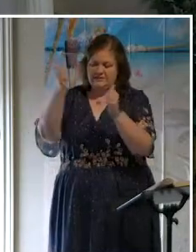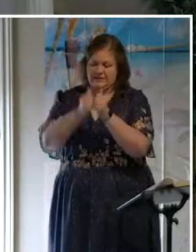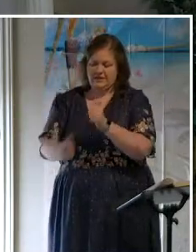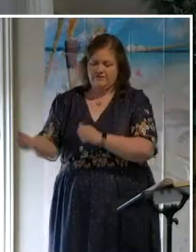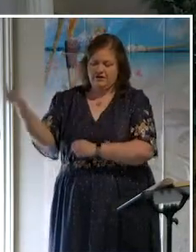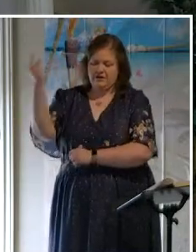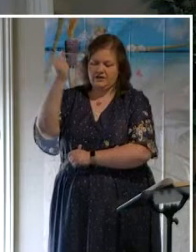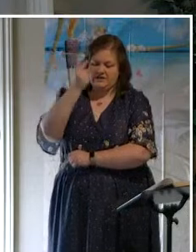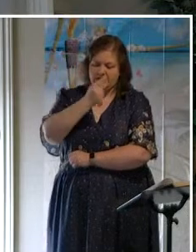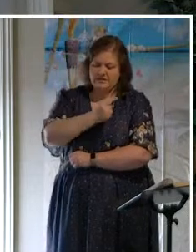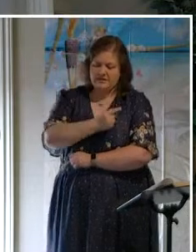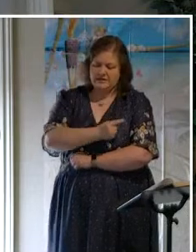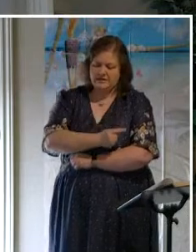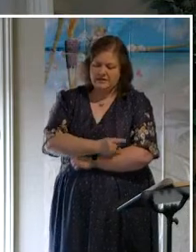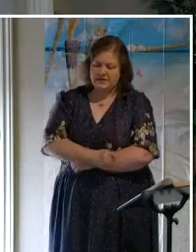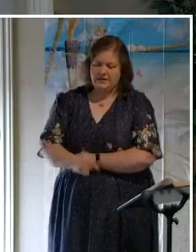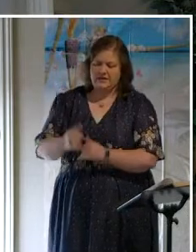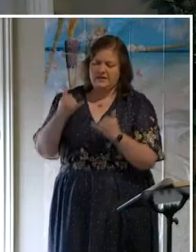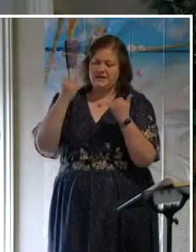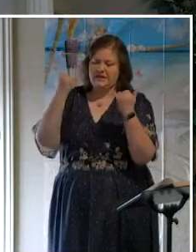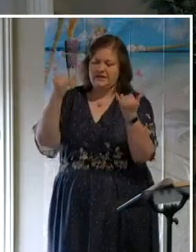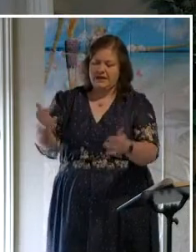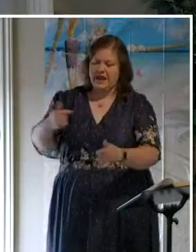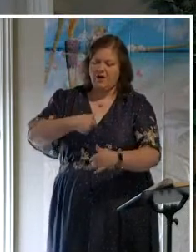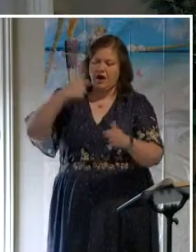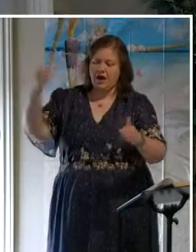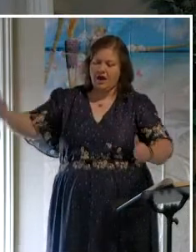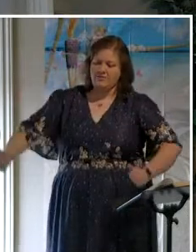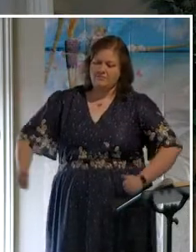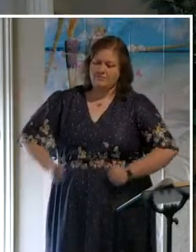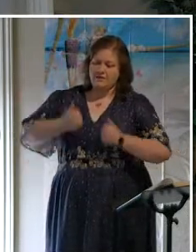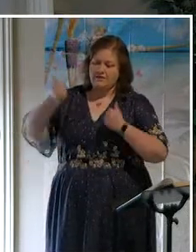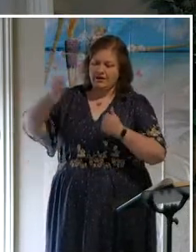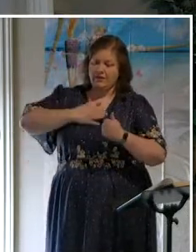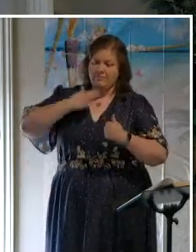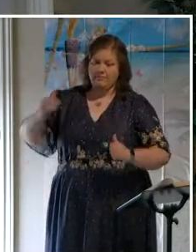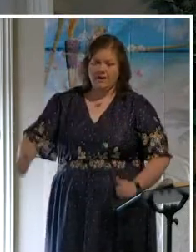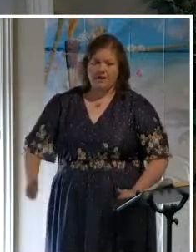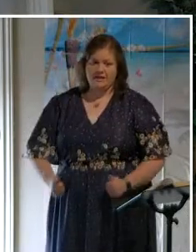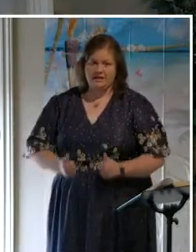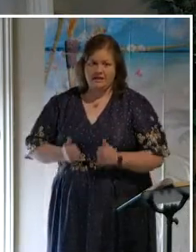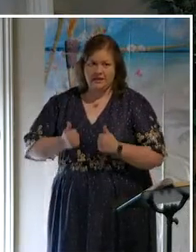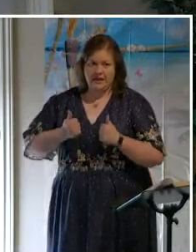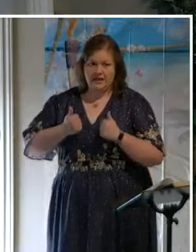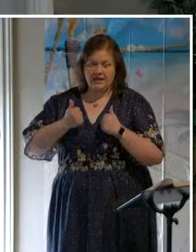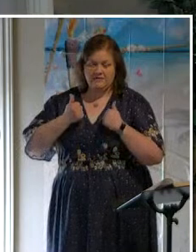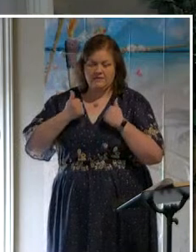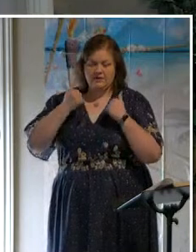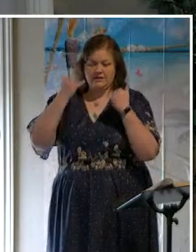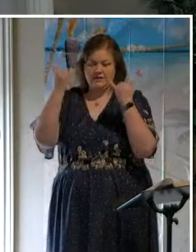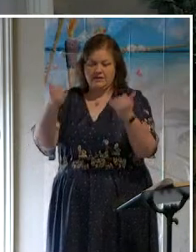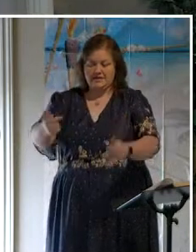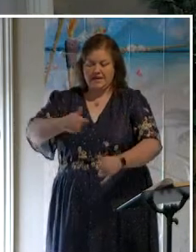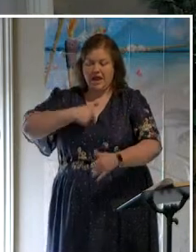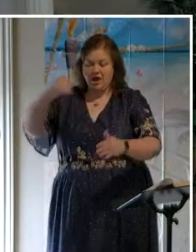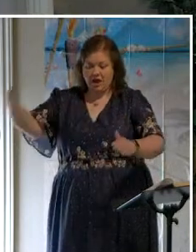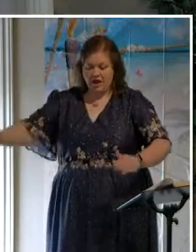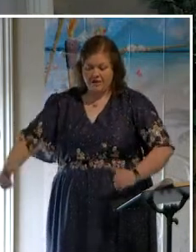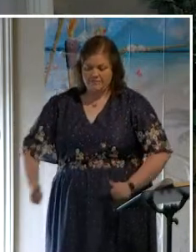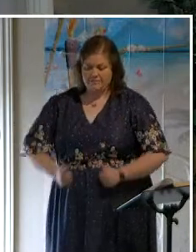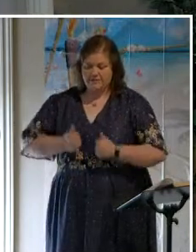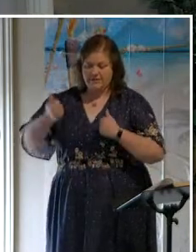every day. And now I'm living my life. Now